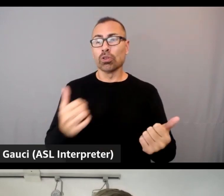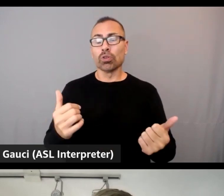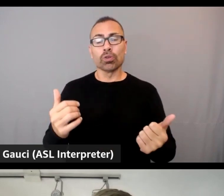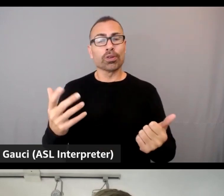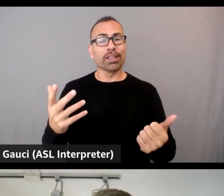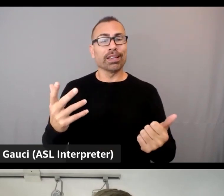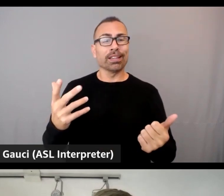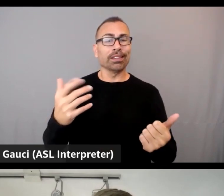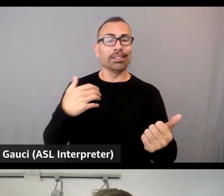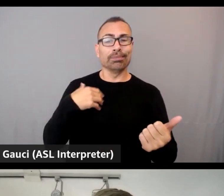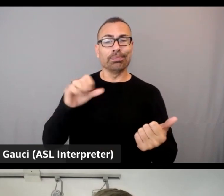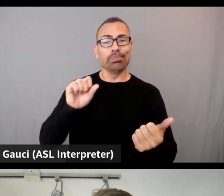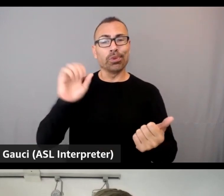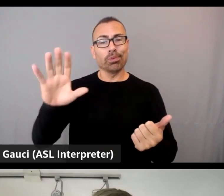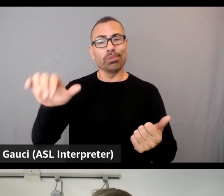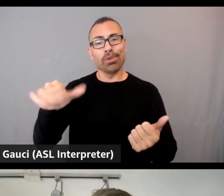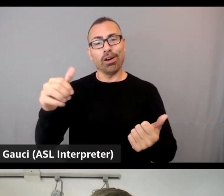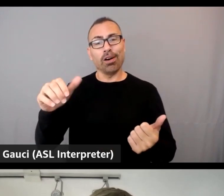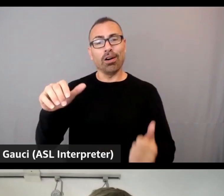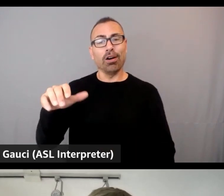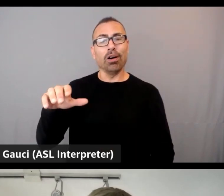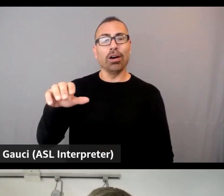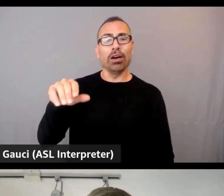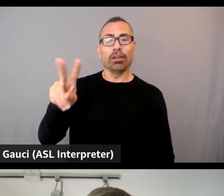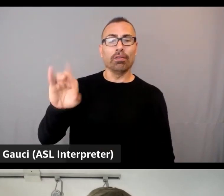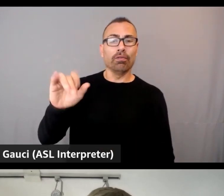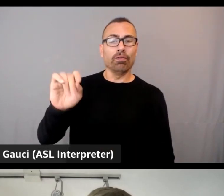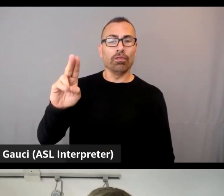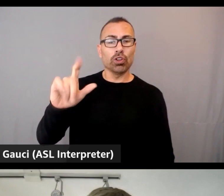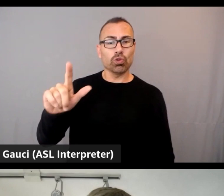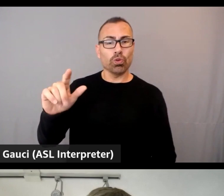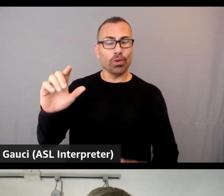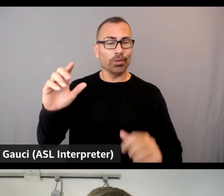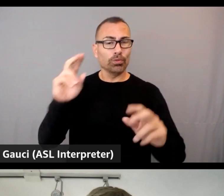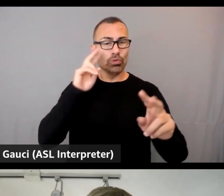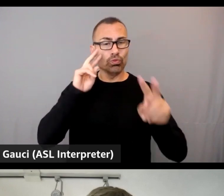you can write code, you can use Notebook, you can run it through SQL.